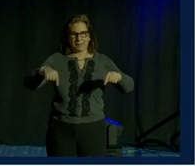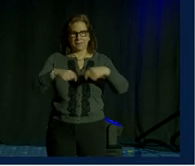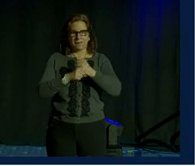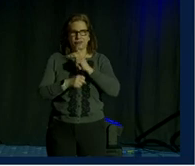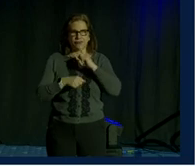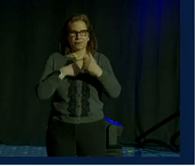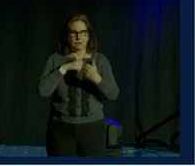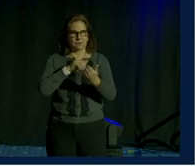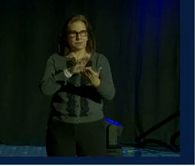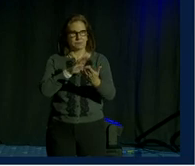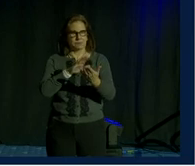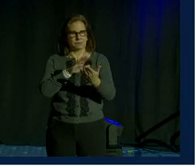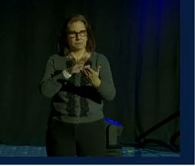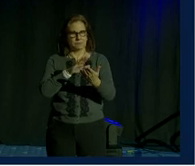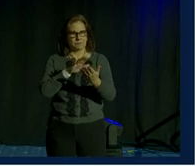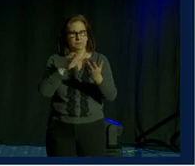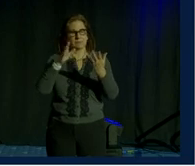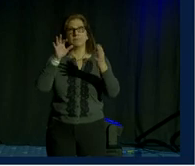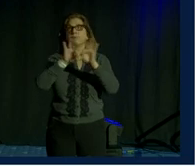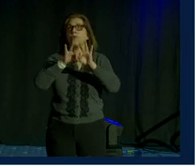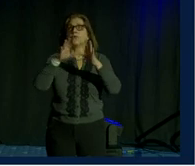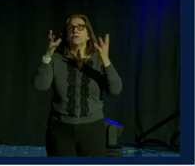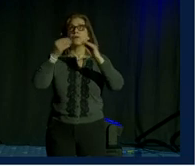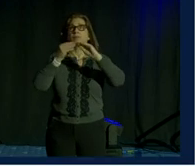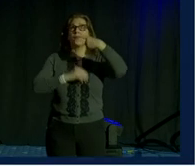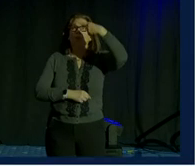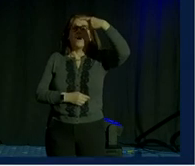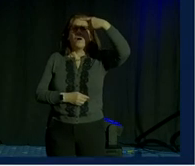especially through sufficient funding for its public housing.